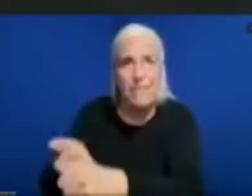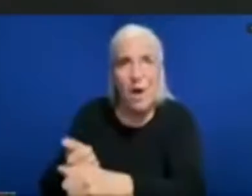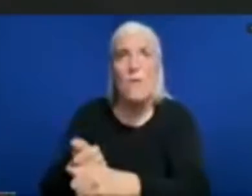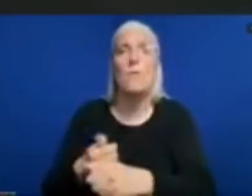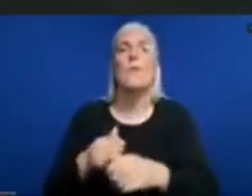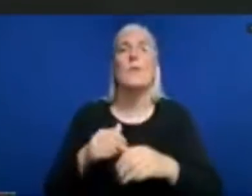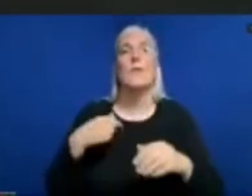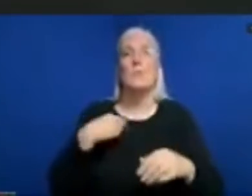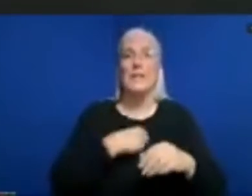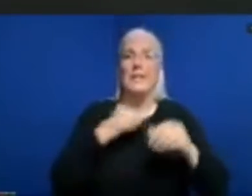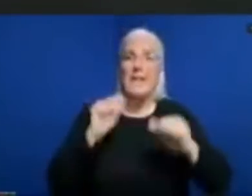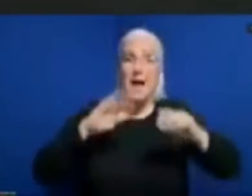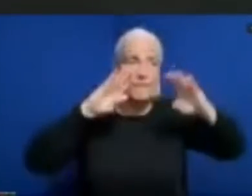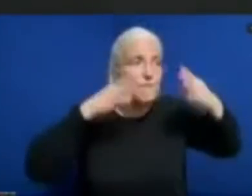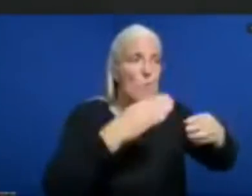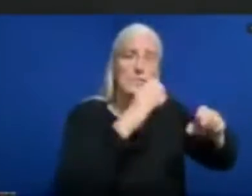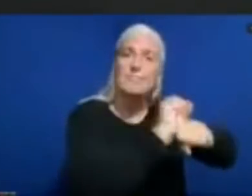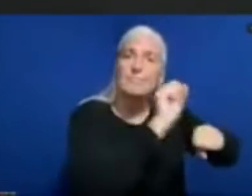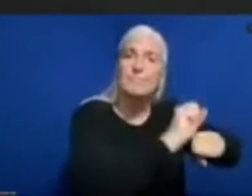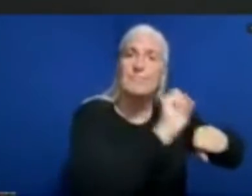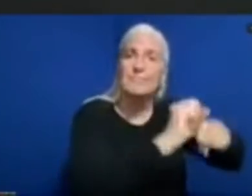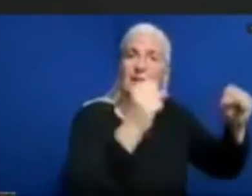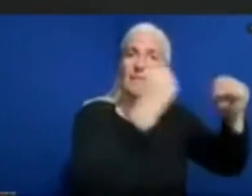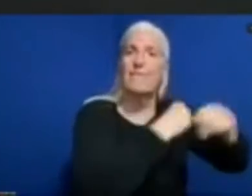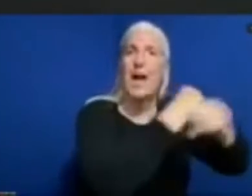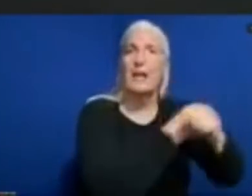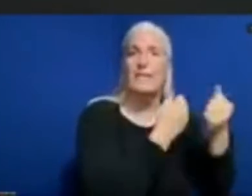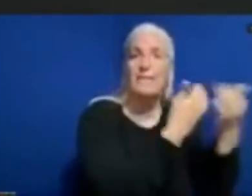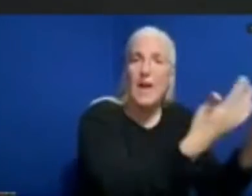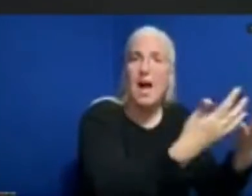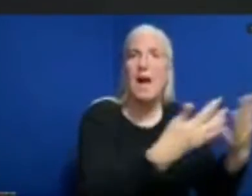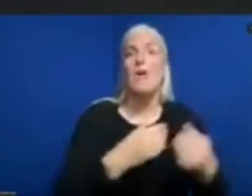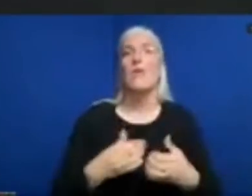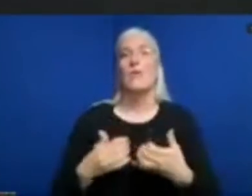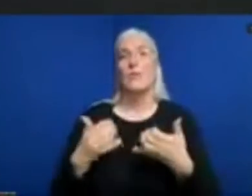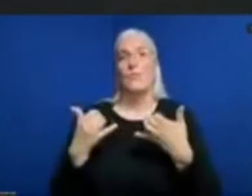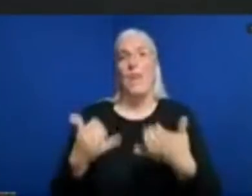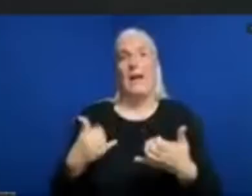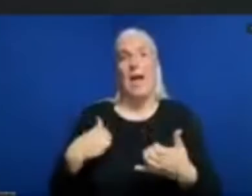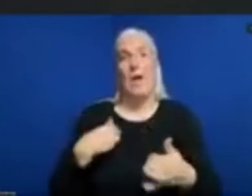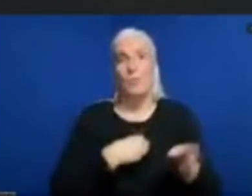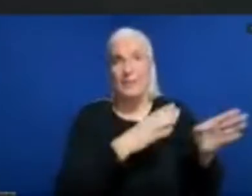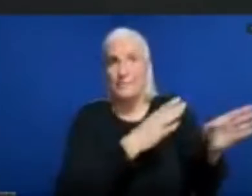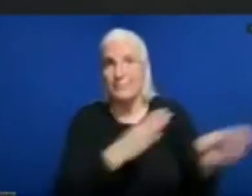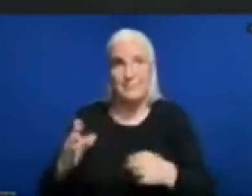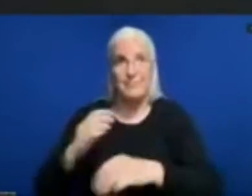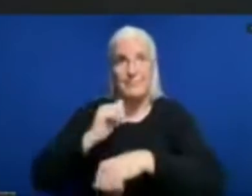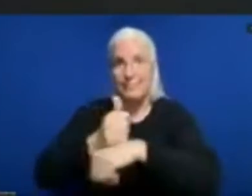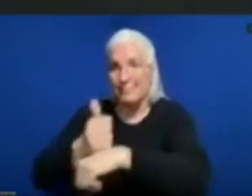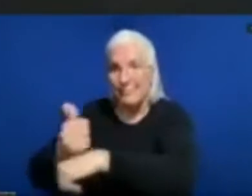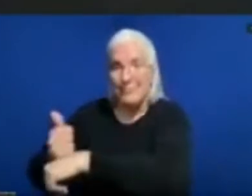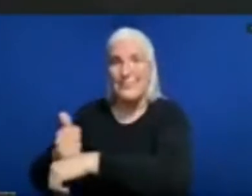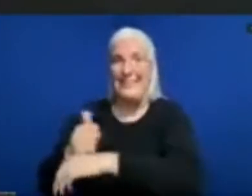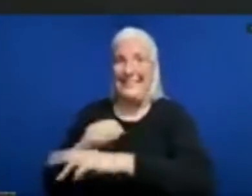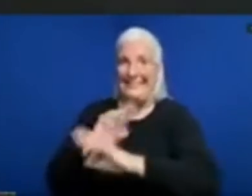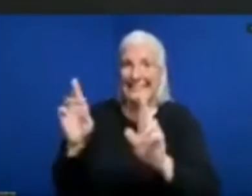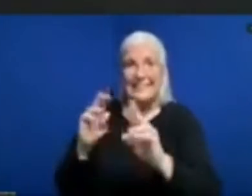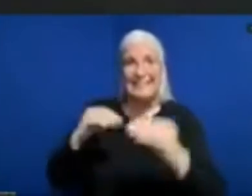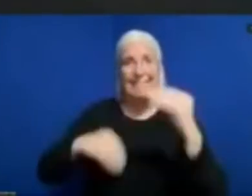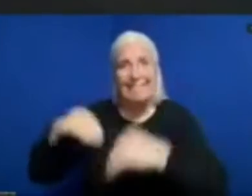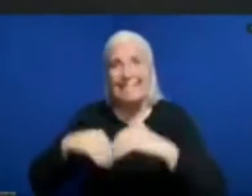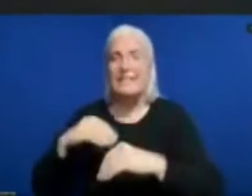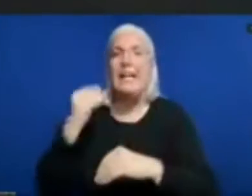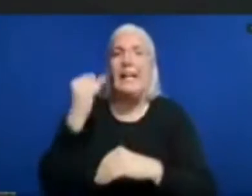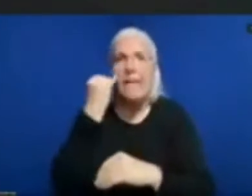ready. Do not wait until it's too late. Please visit readyforwildfire.org for detailed information on how you can keep you and your